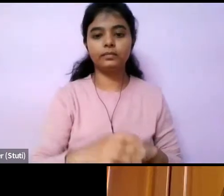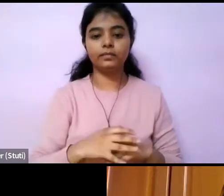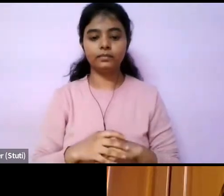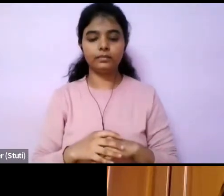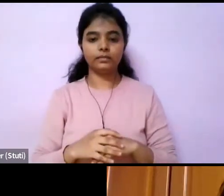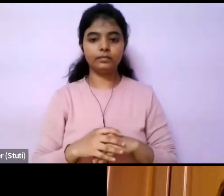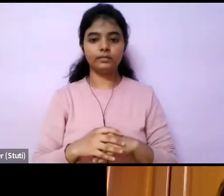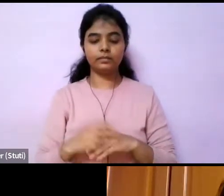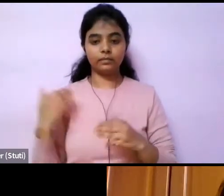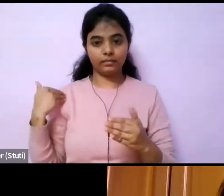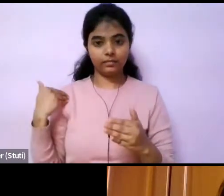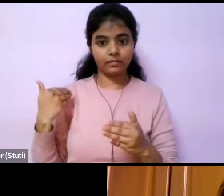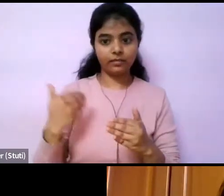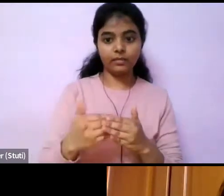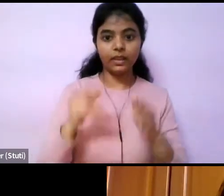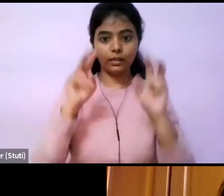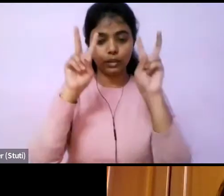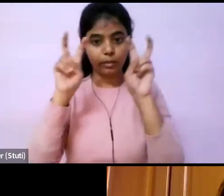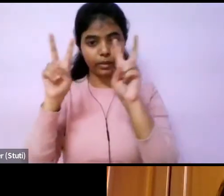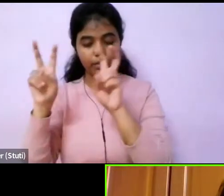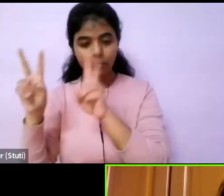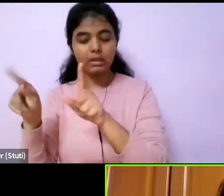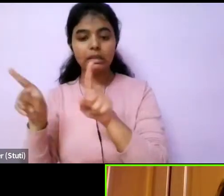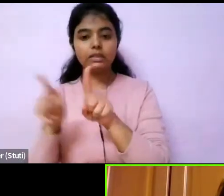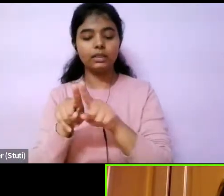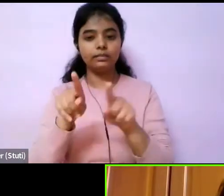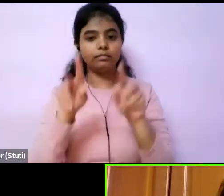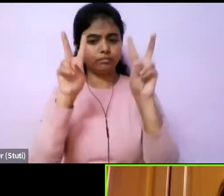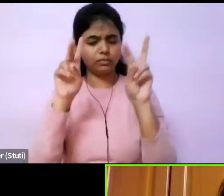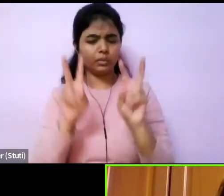far speaking.